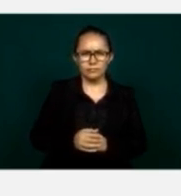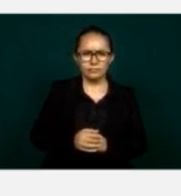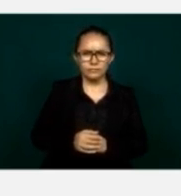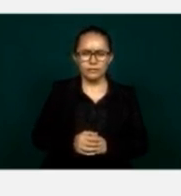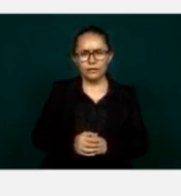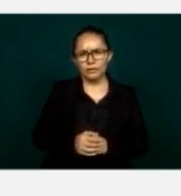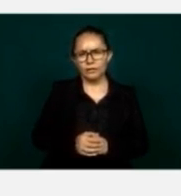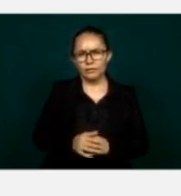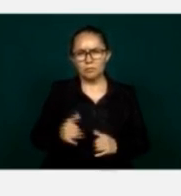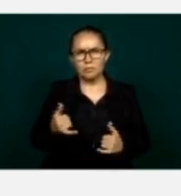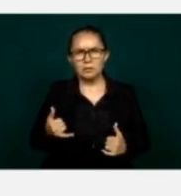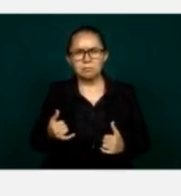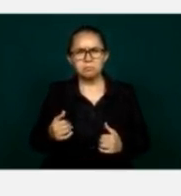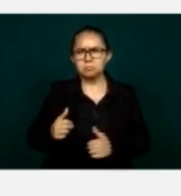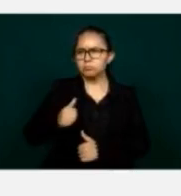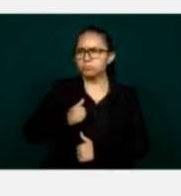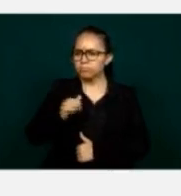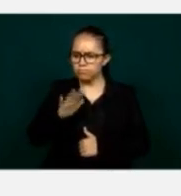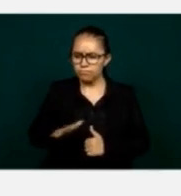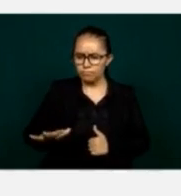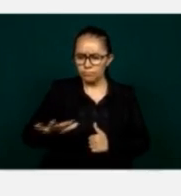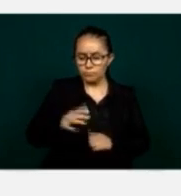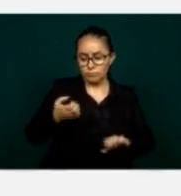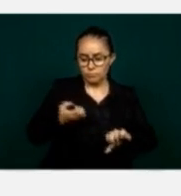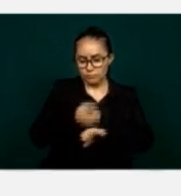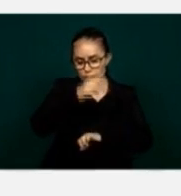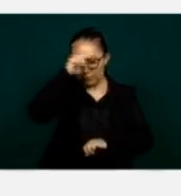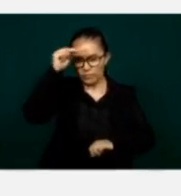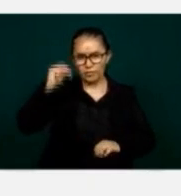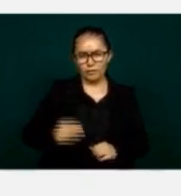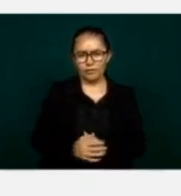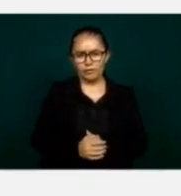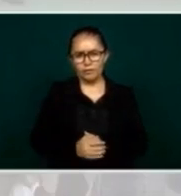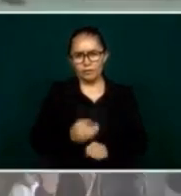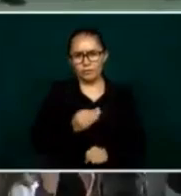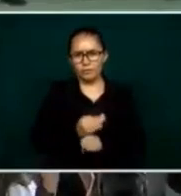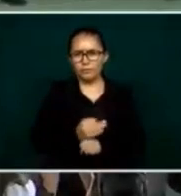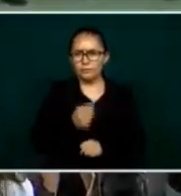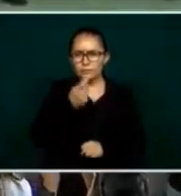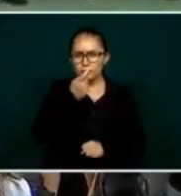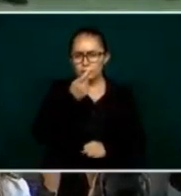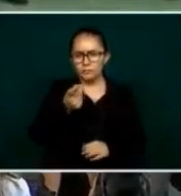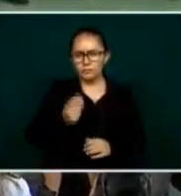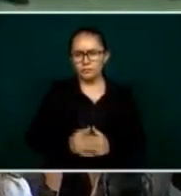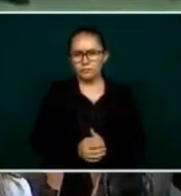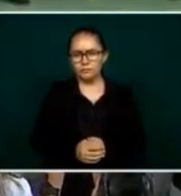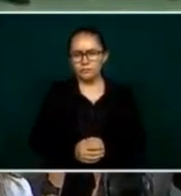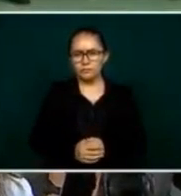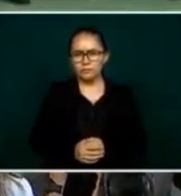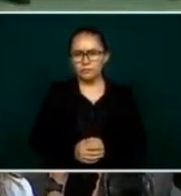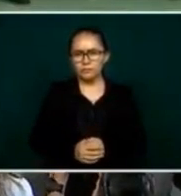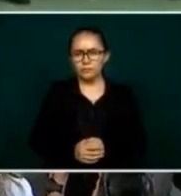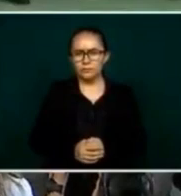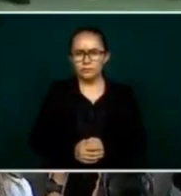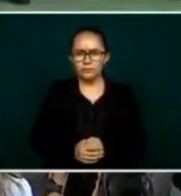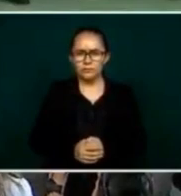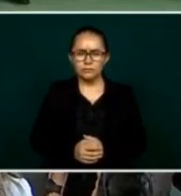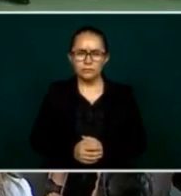1,453 that are covering security in this whole state. Next slide.